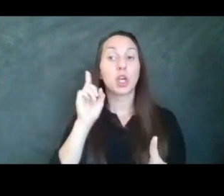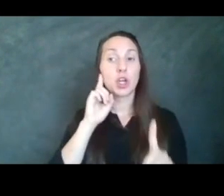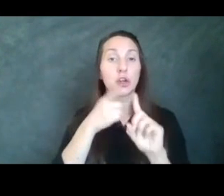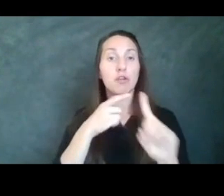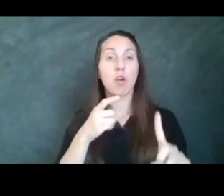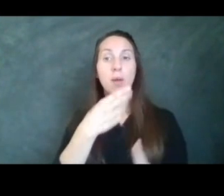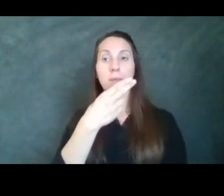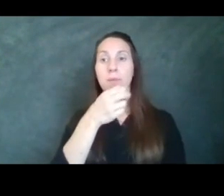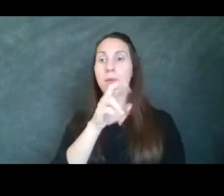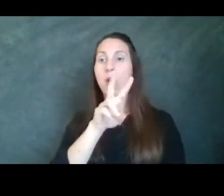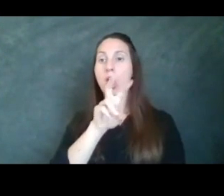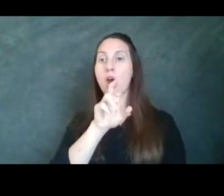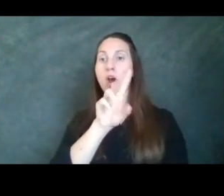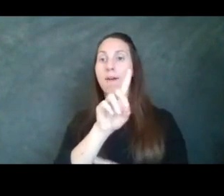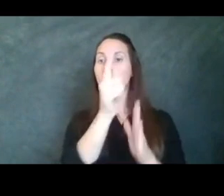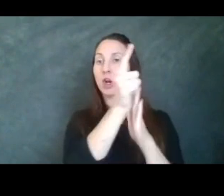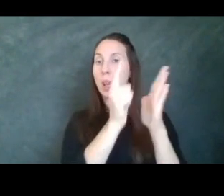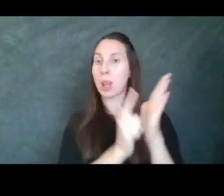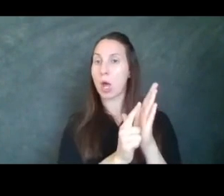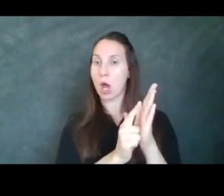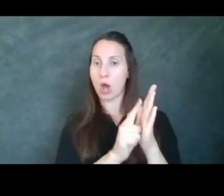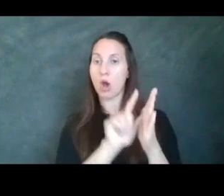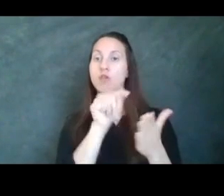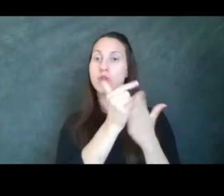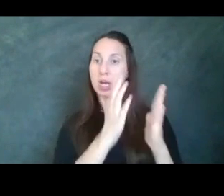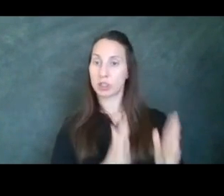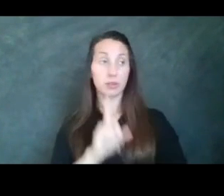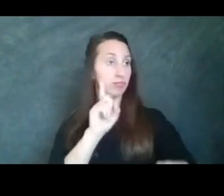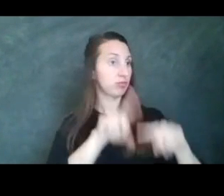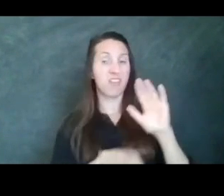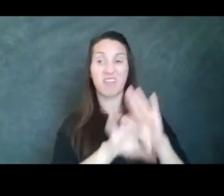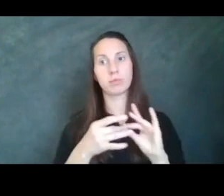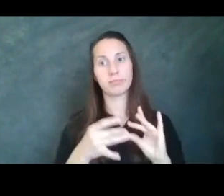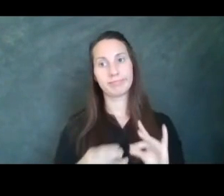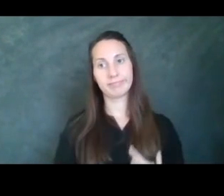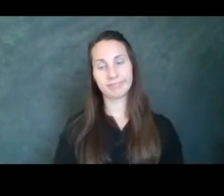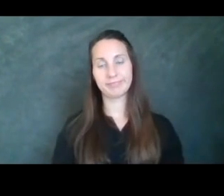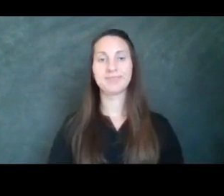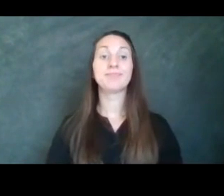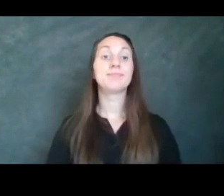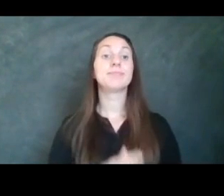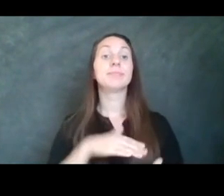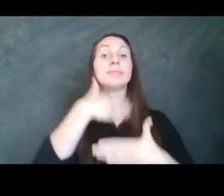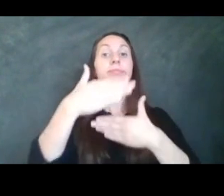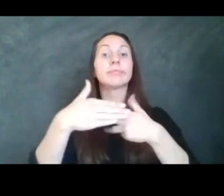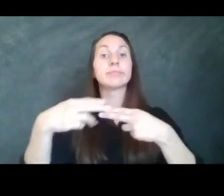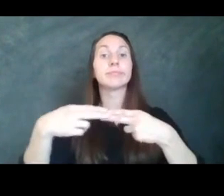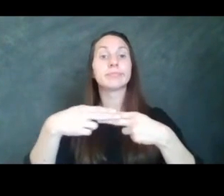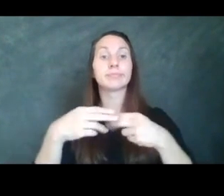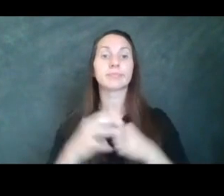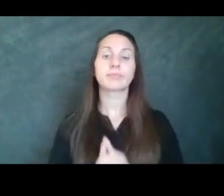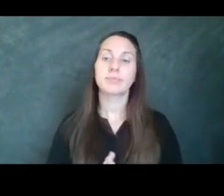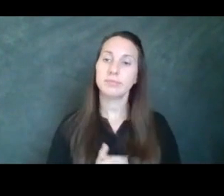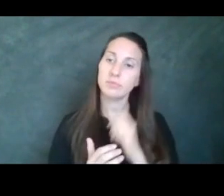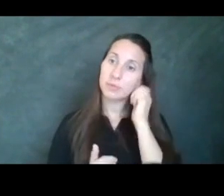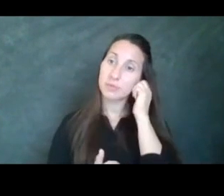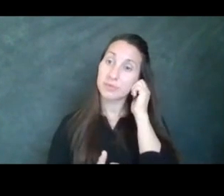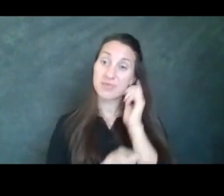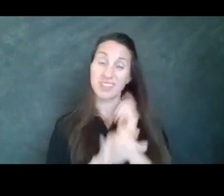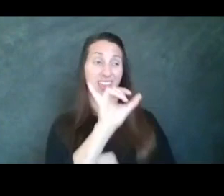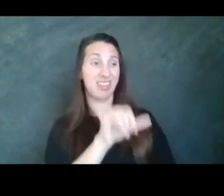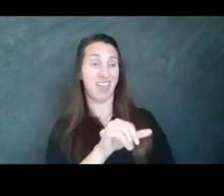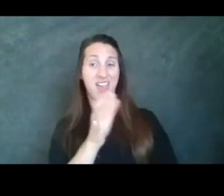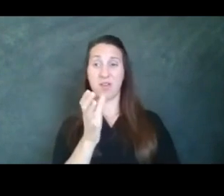for a job, et cetera, et cetera. Next slide. So from the old paradigm, with